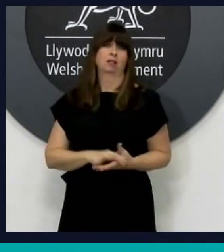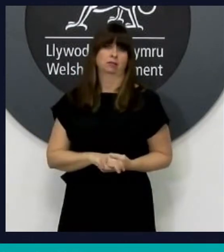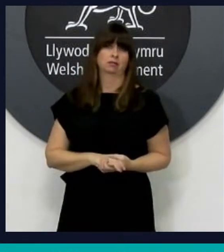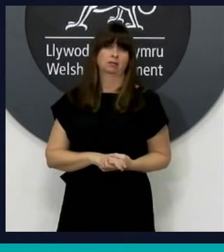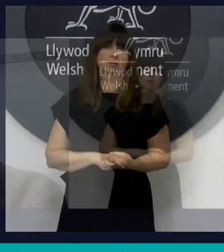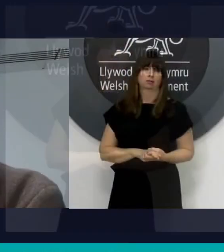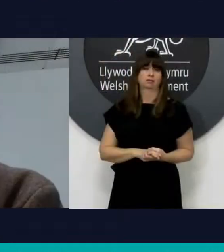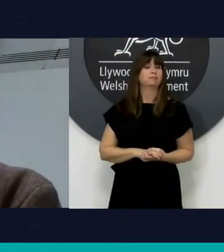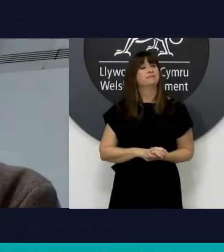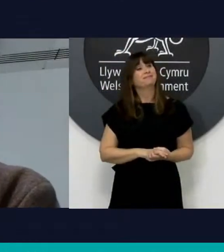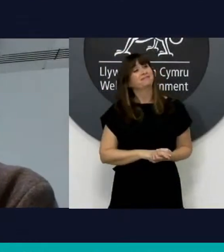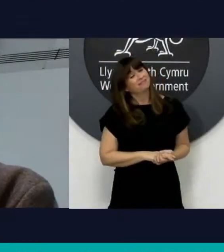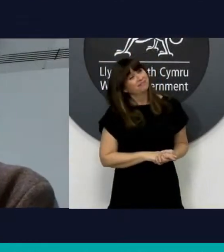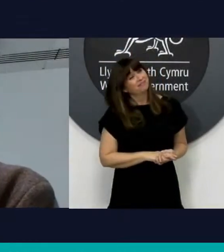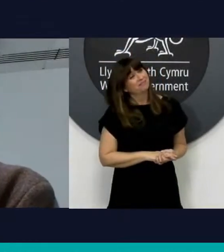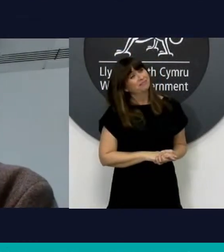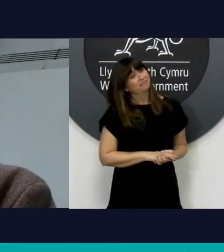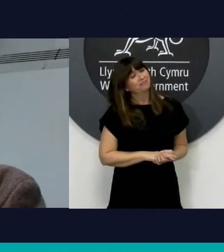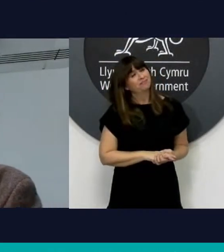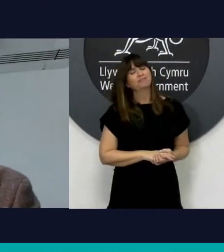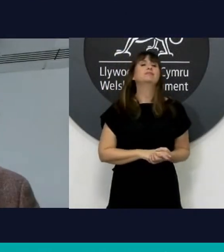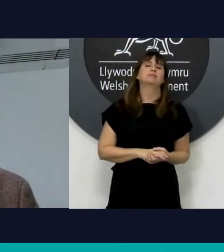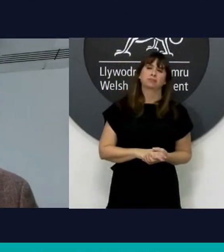Adrian? Thank you. And